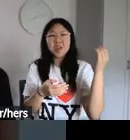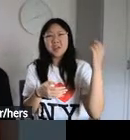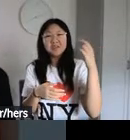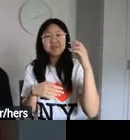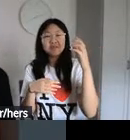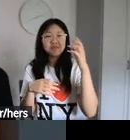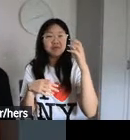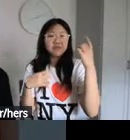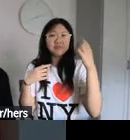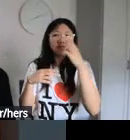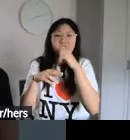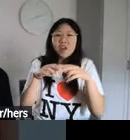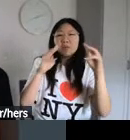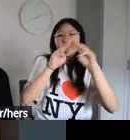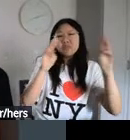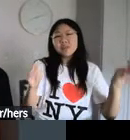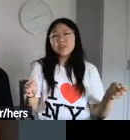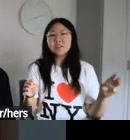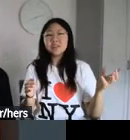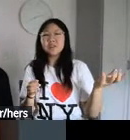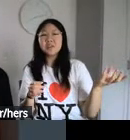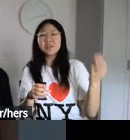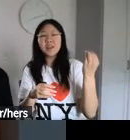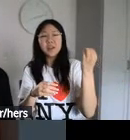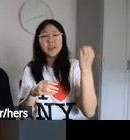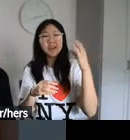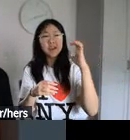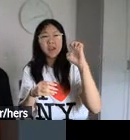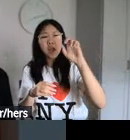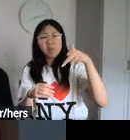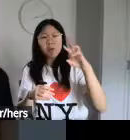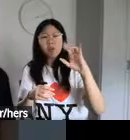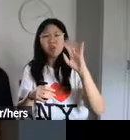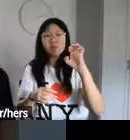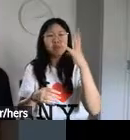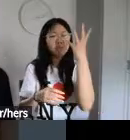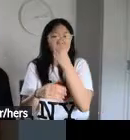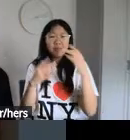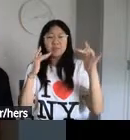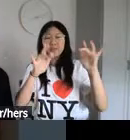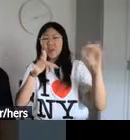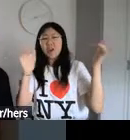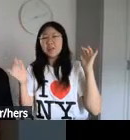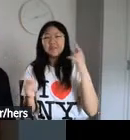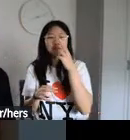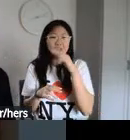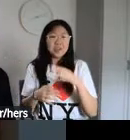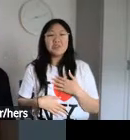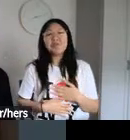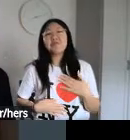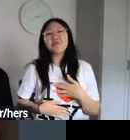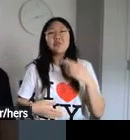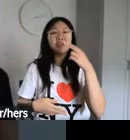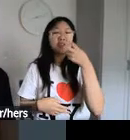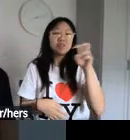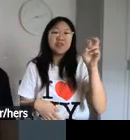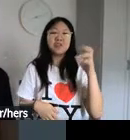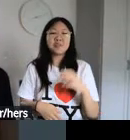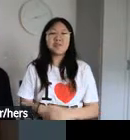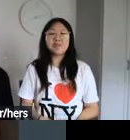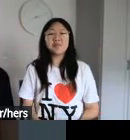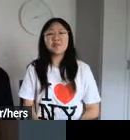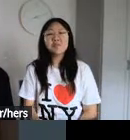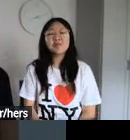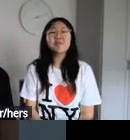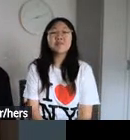And we went on the subway. It was fun. We went to museums, and the Empire State was so beautiful.